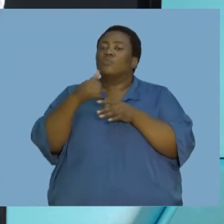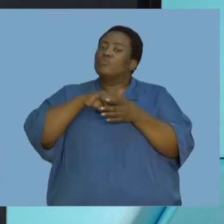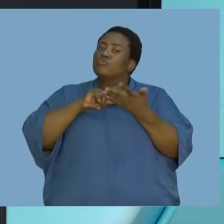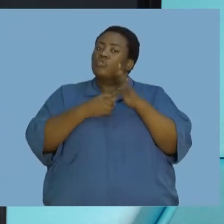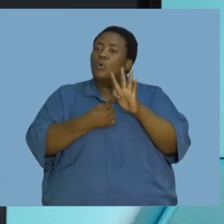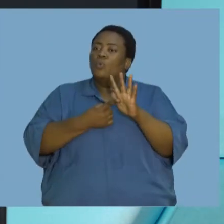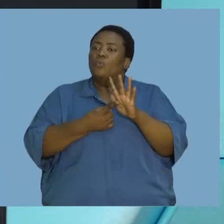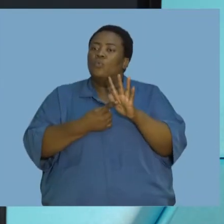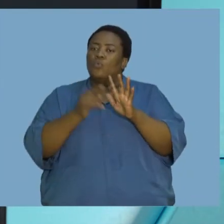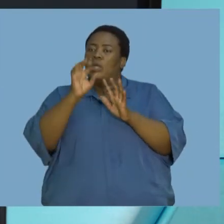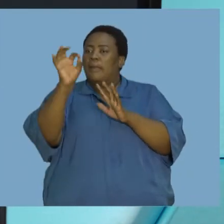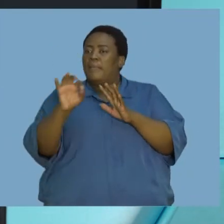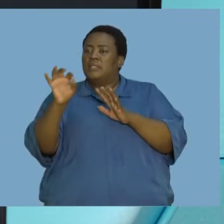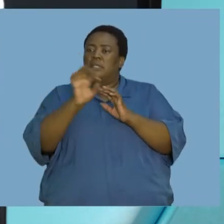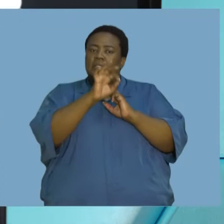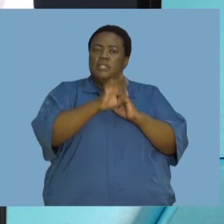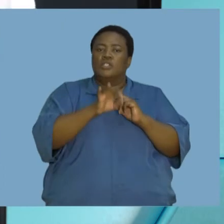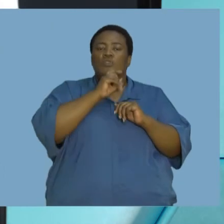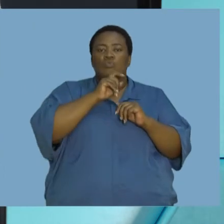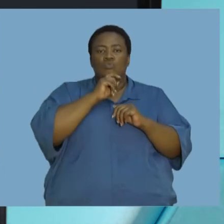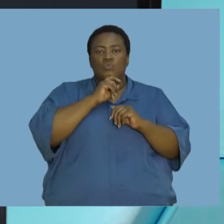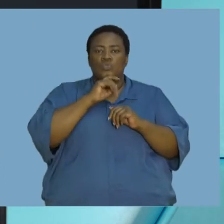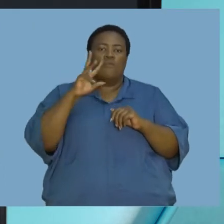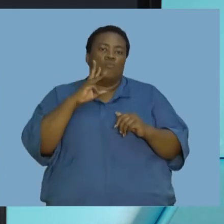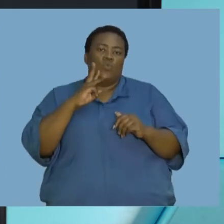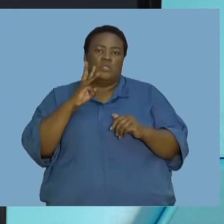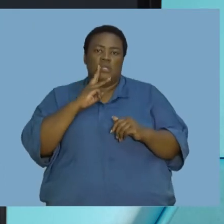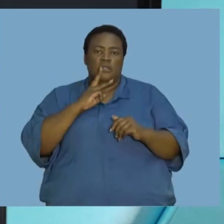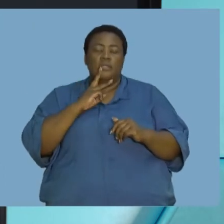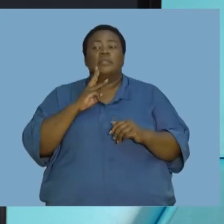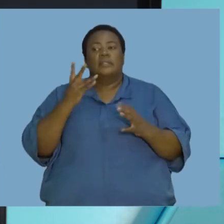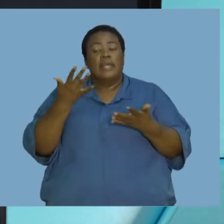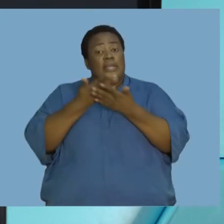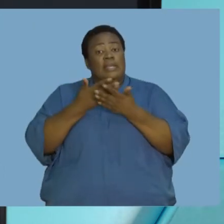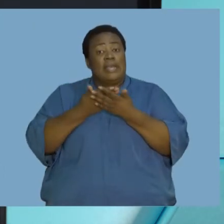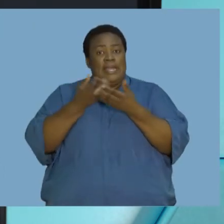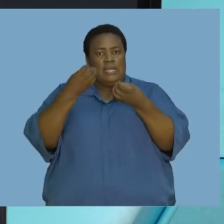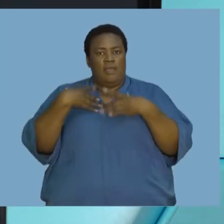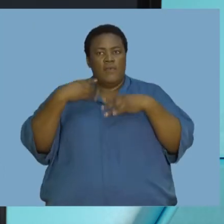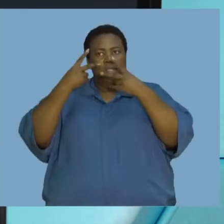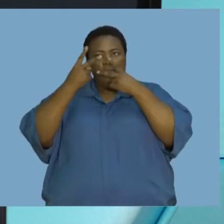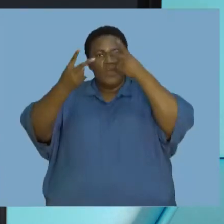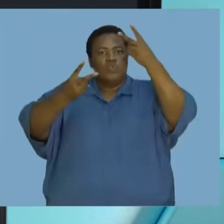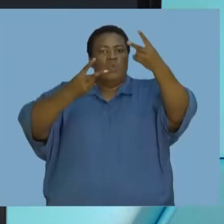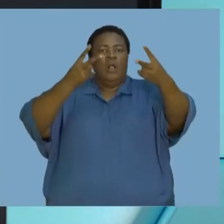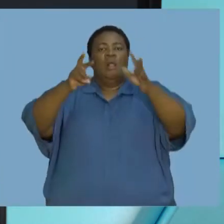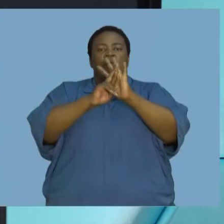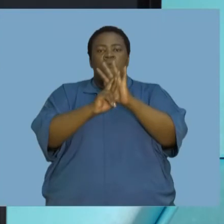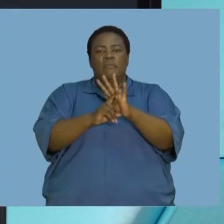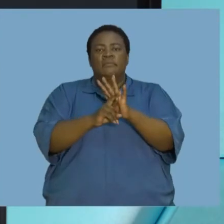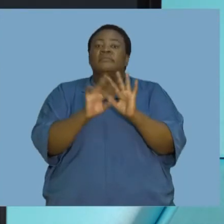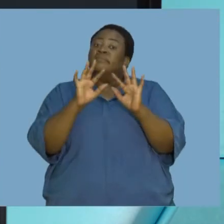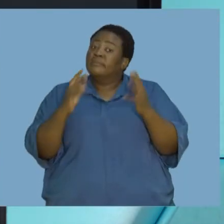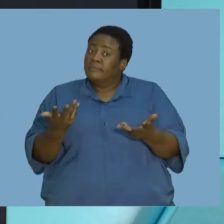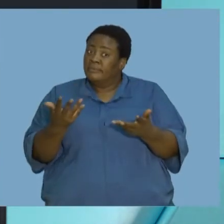we illustrate the percentage use of water in a pie chart. And that would give us a visual representation